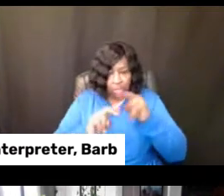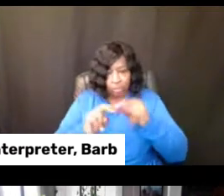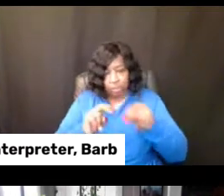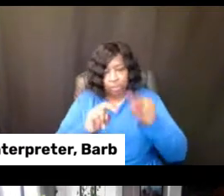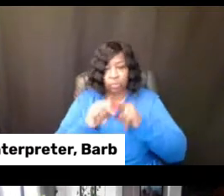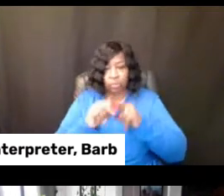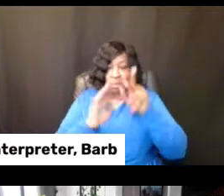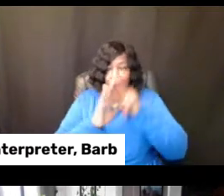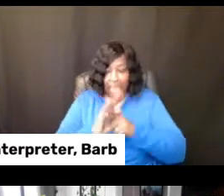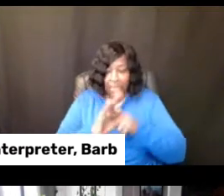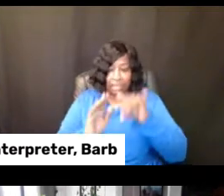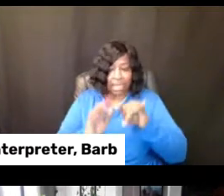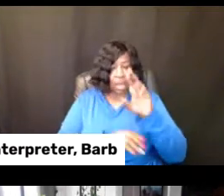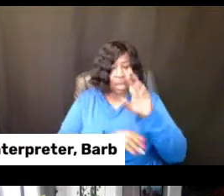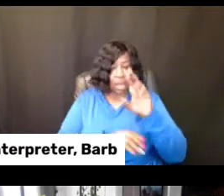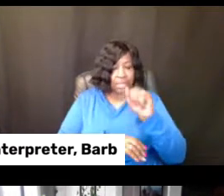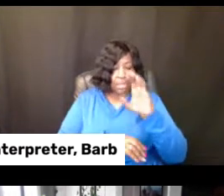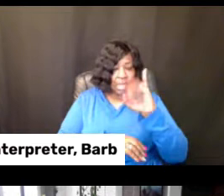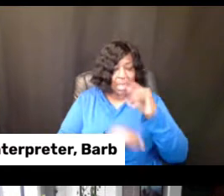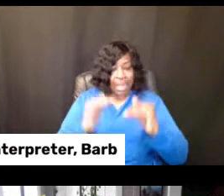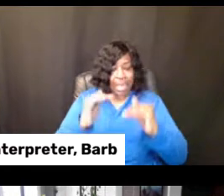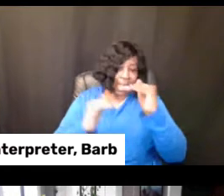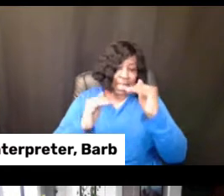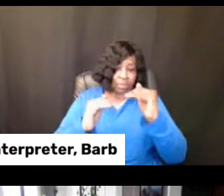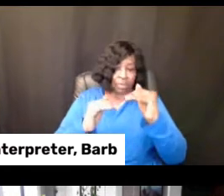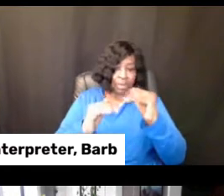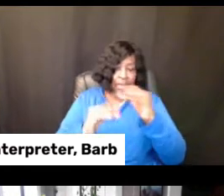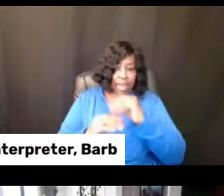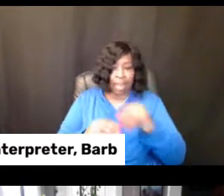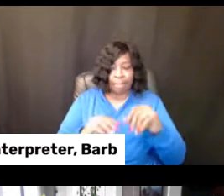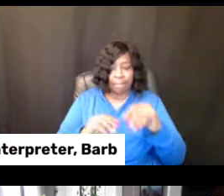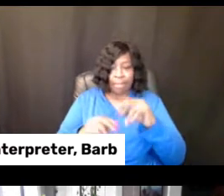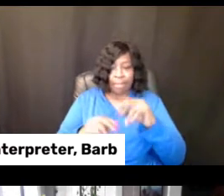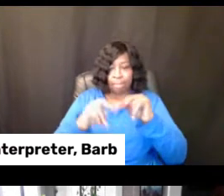equitable and building towards a more just future.